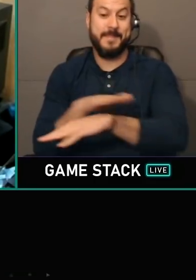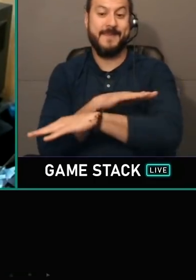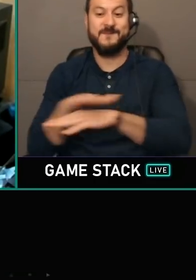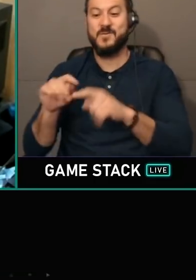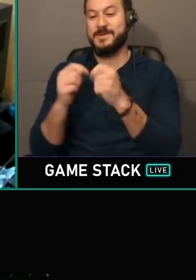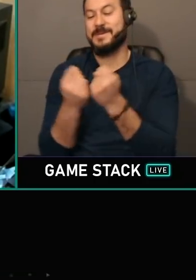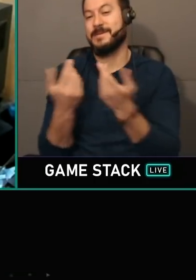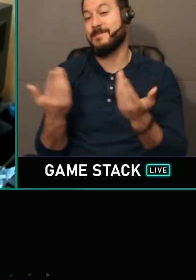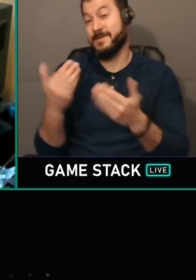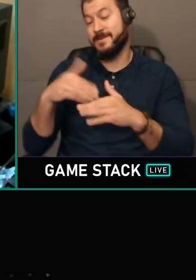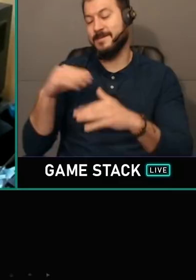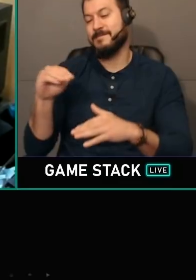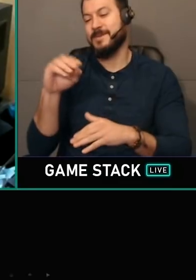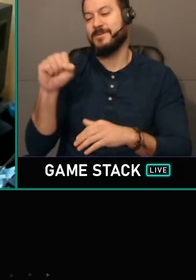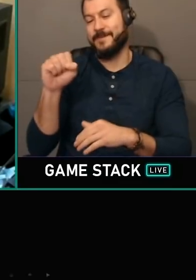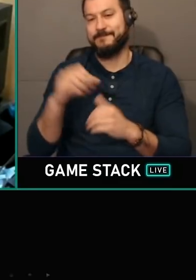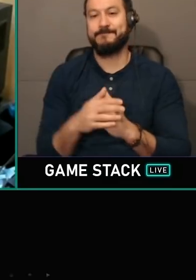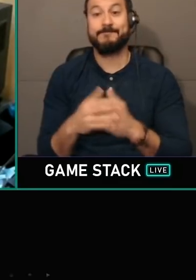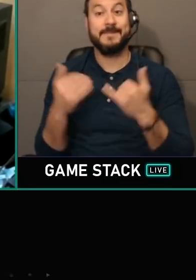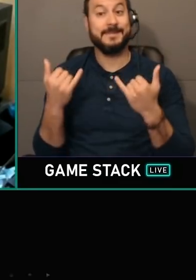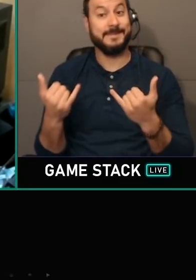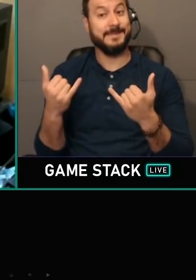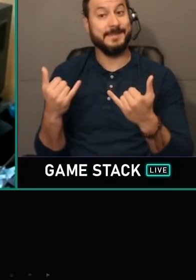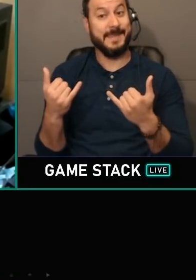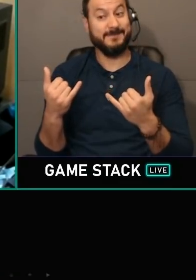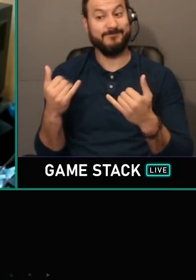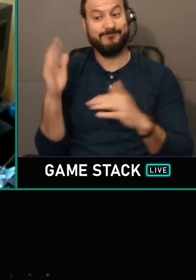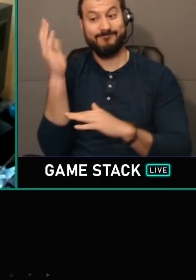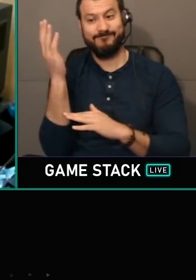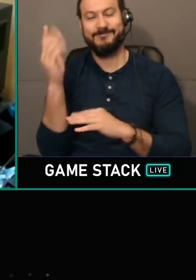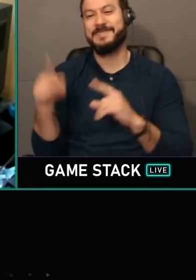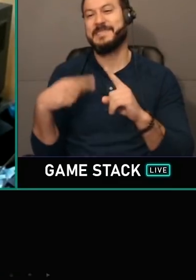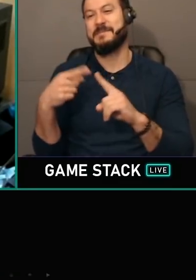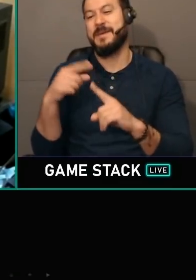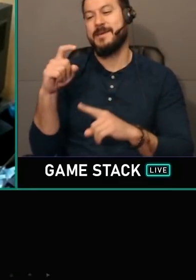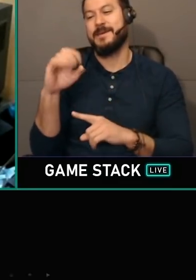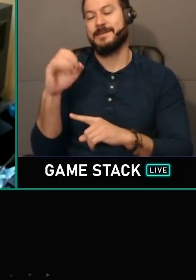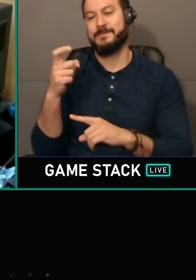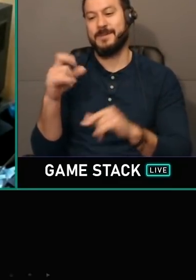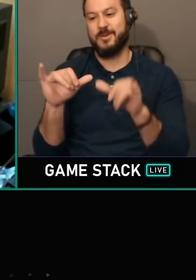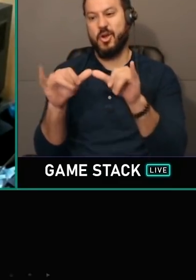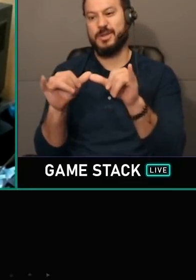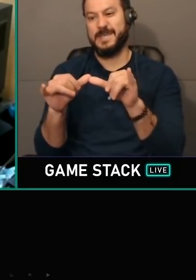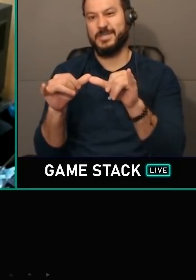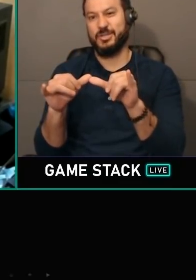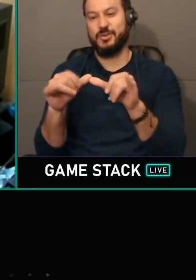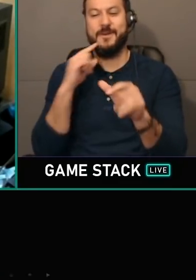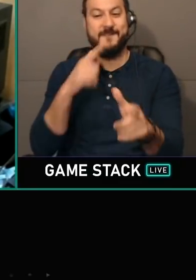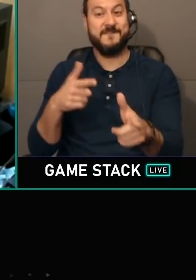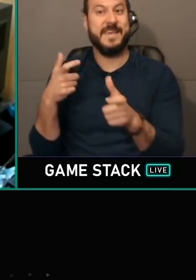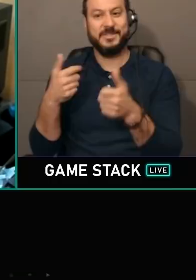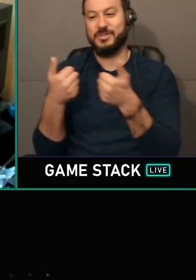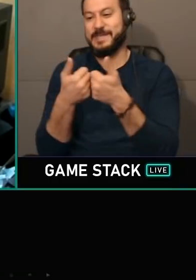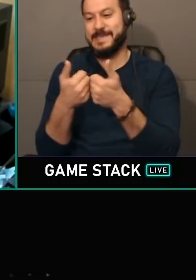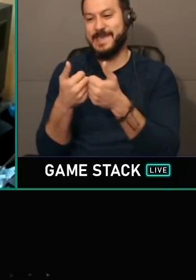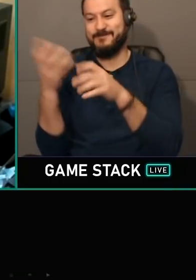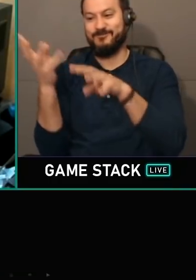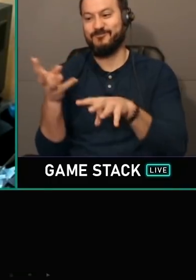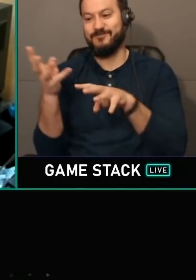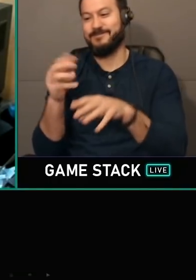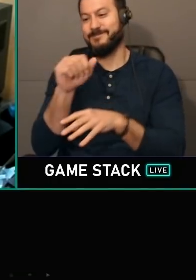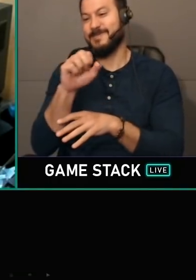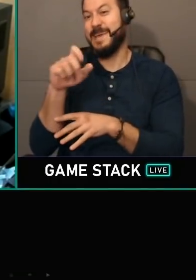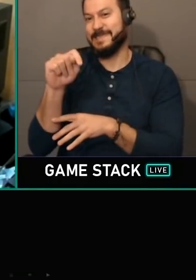Microsoft. Today's GameStack Live session is Xbox Velocity Architecture, faster game asset streaming and minimal